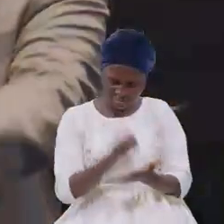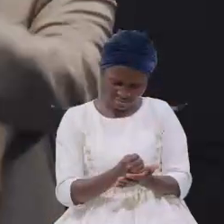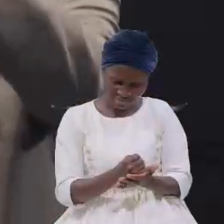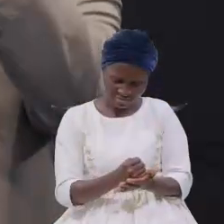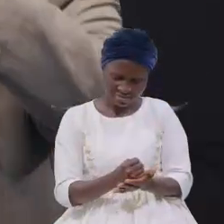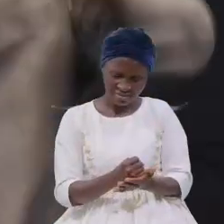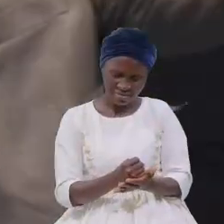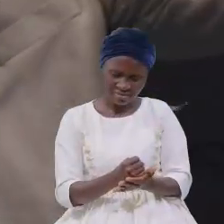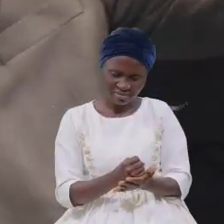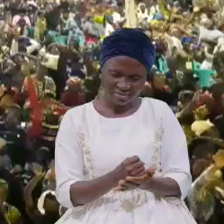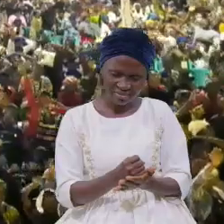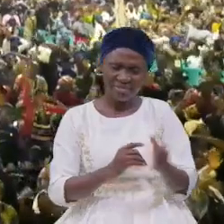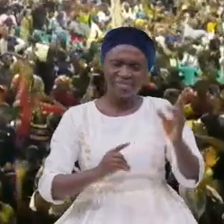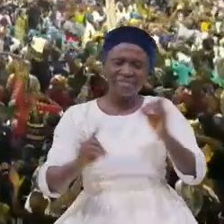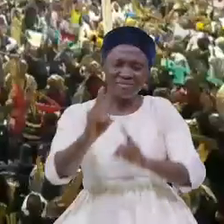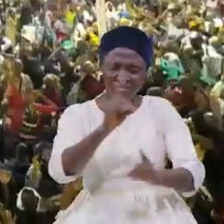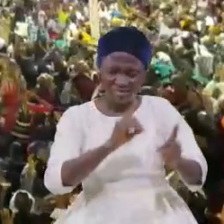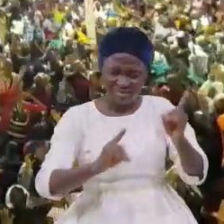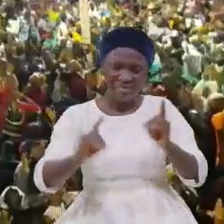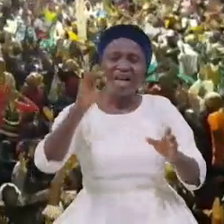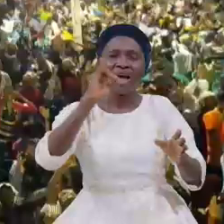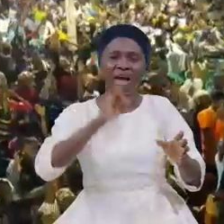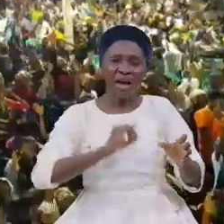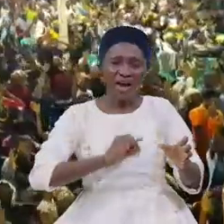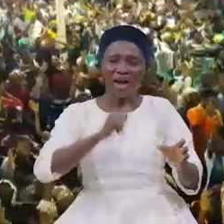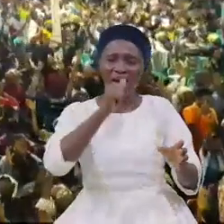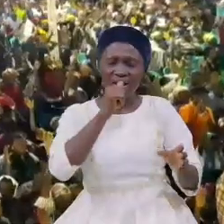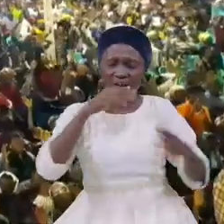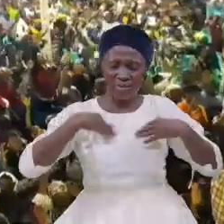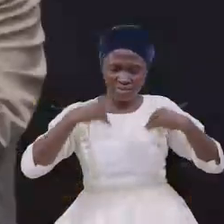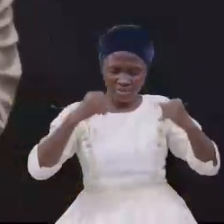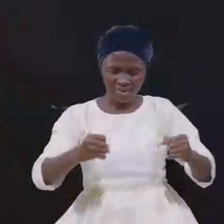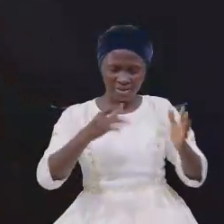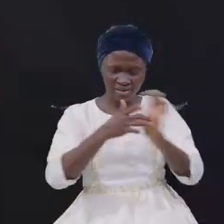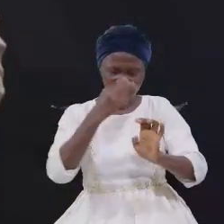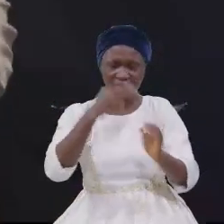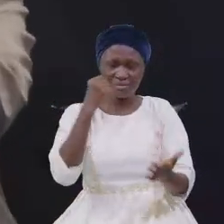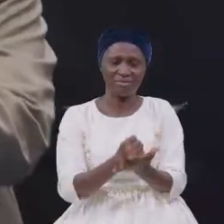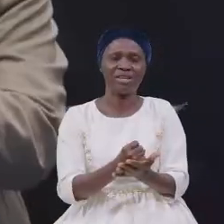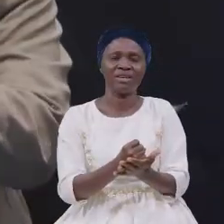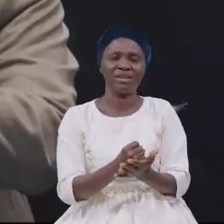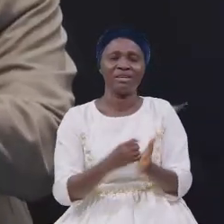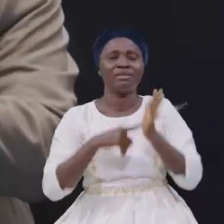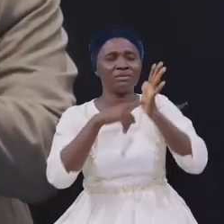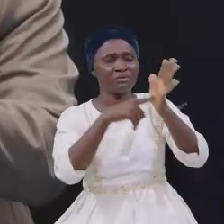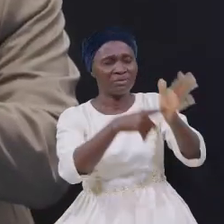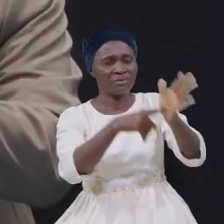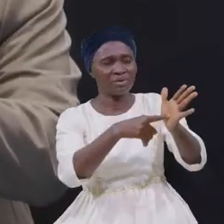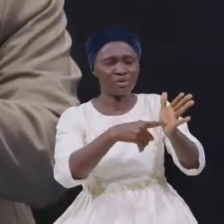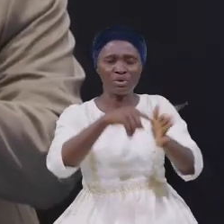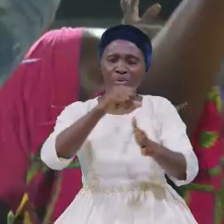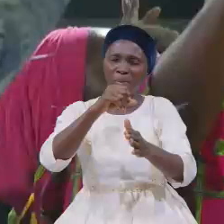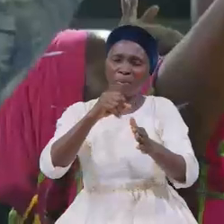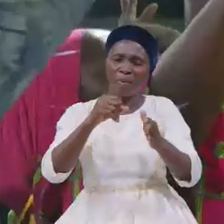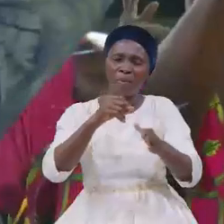I am healed. Let demonstration, manifestation, performance come to every life